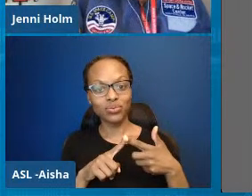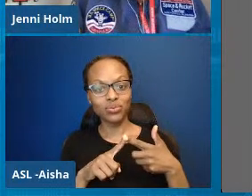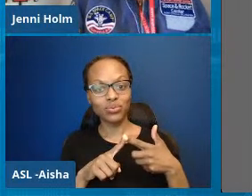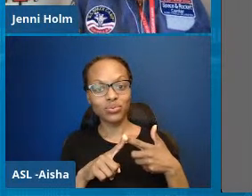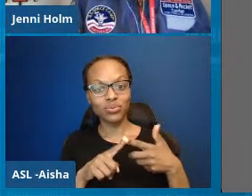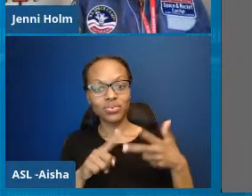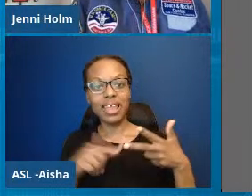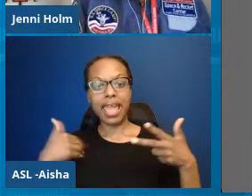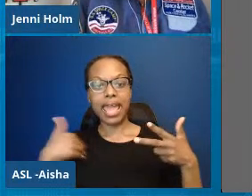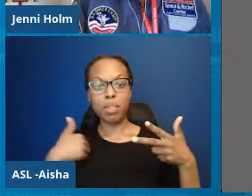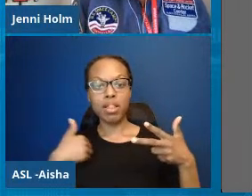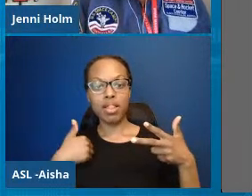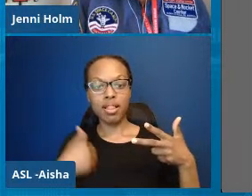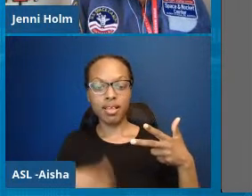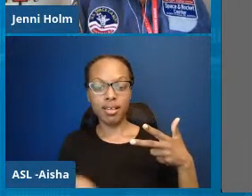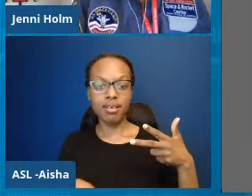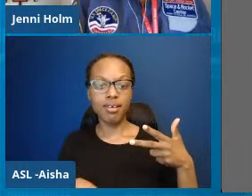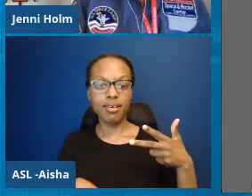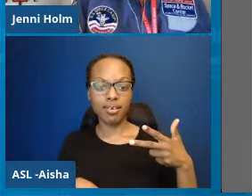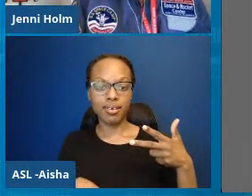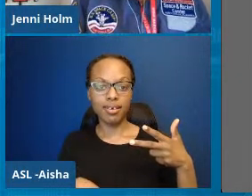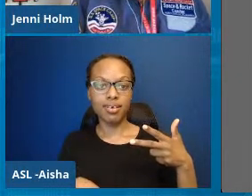Give me an animal.